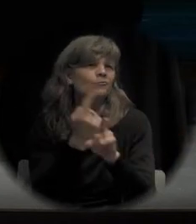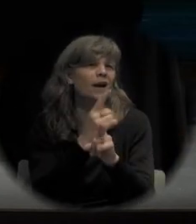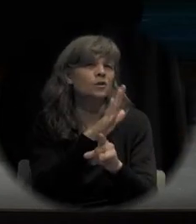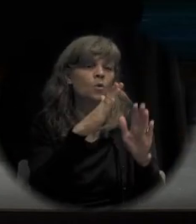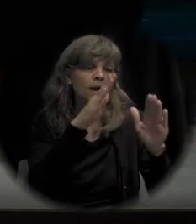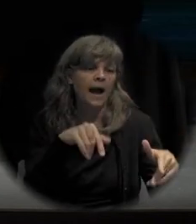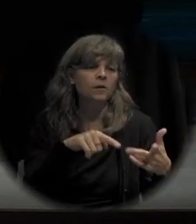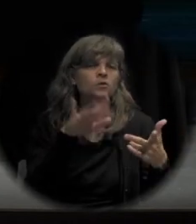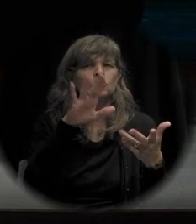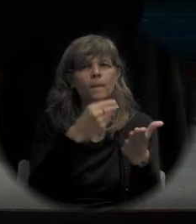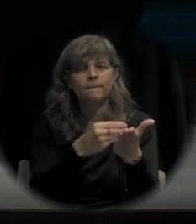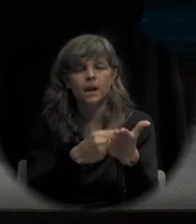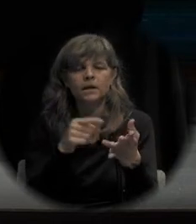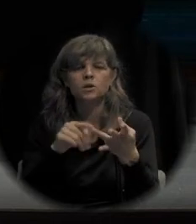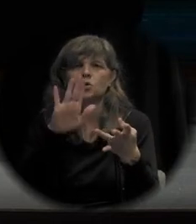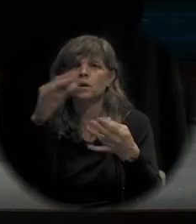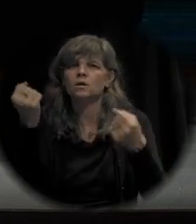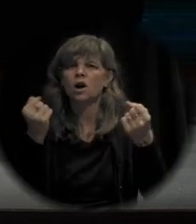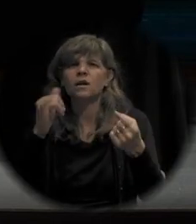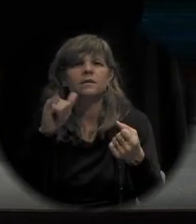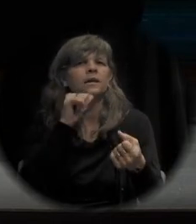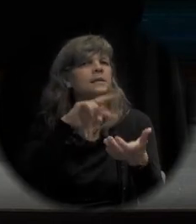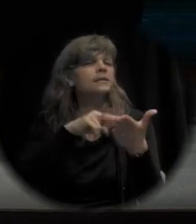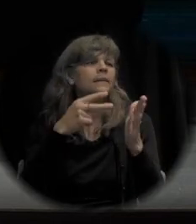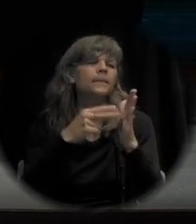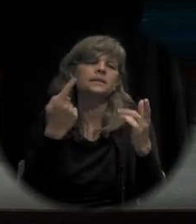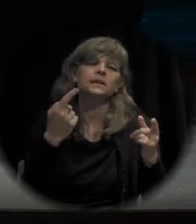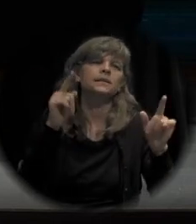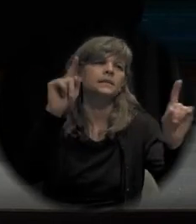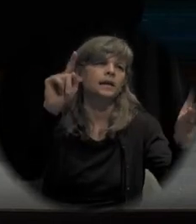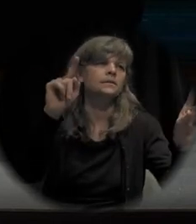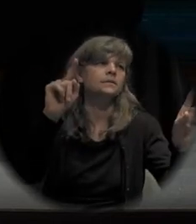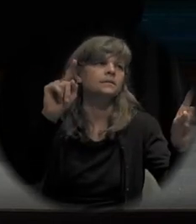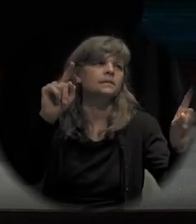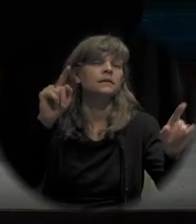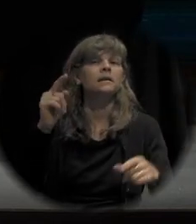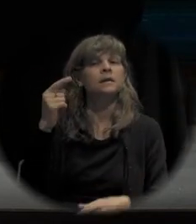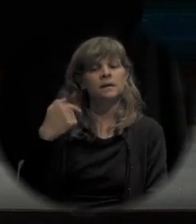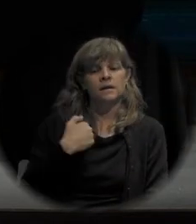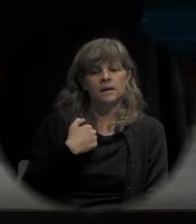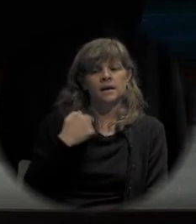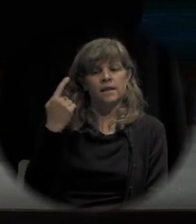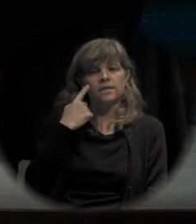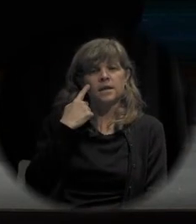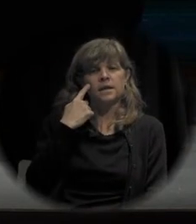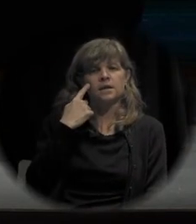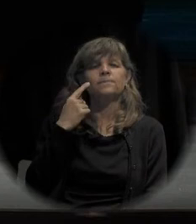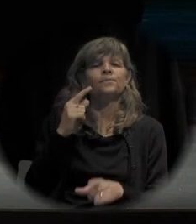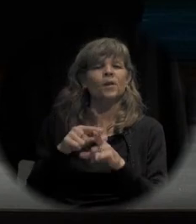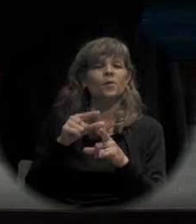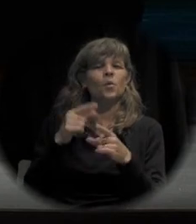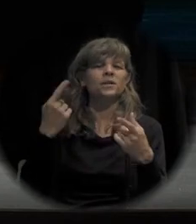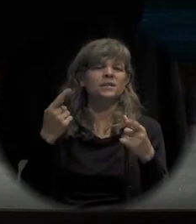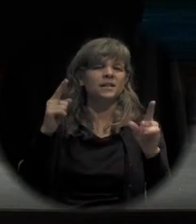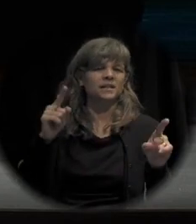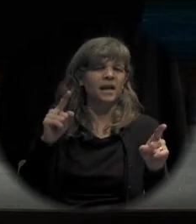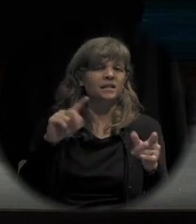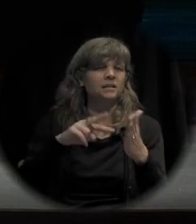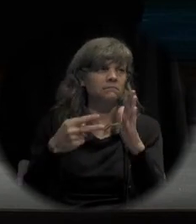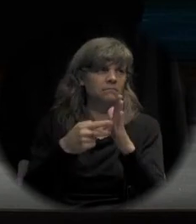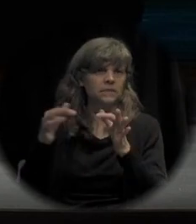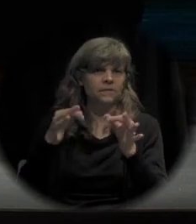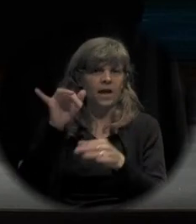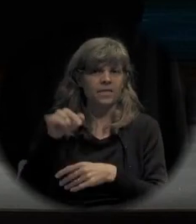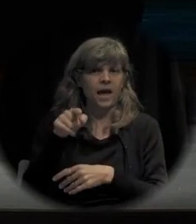because as I'm thinking about success, I'm thinking about really thriving in life. So I'm going to define success this way. We